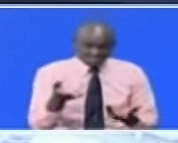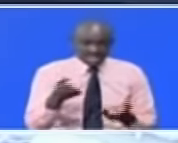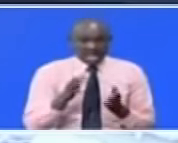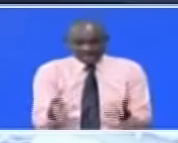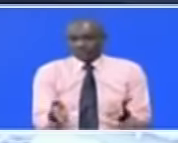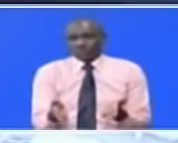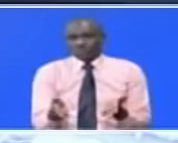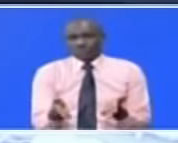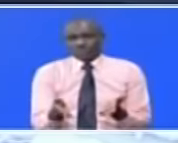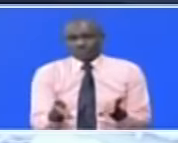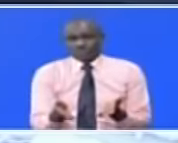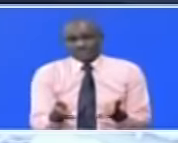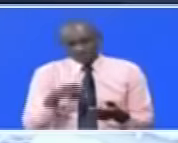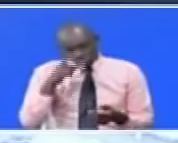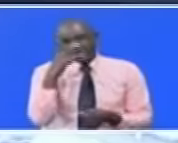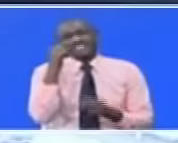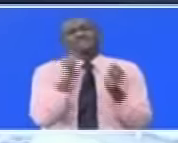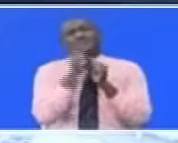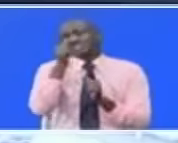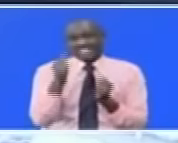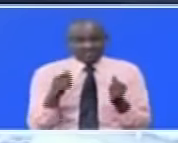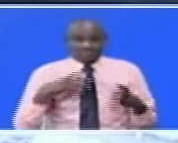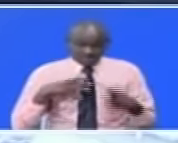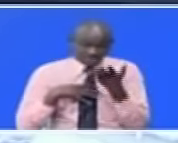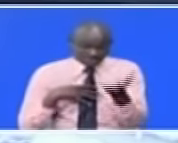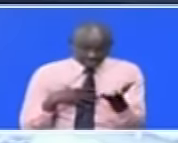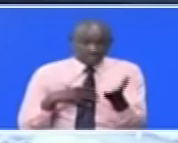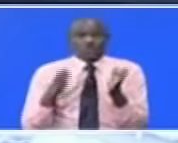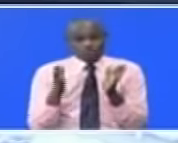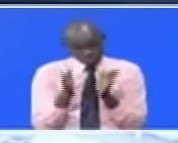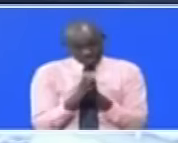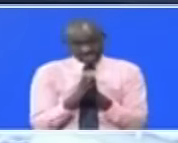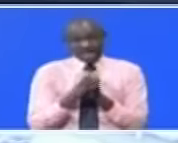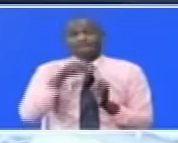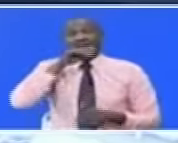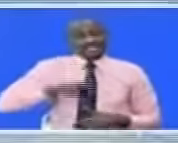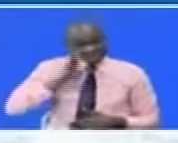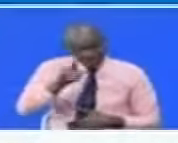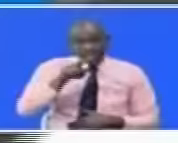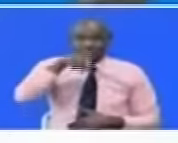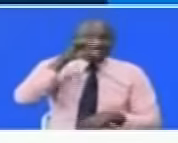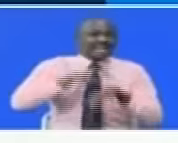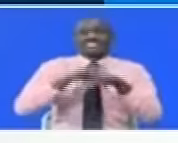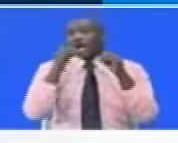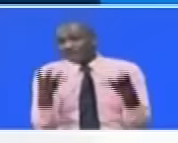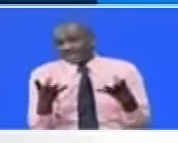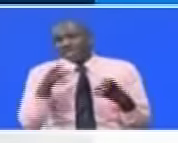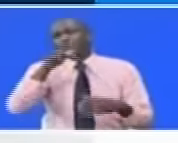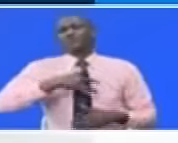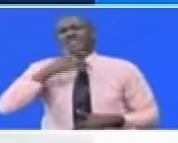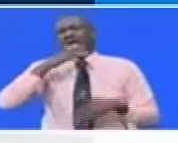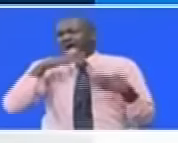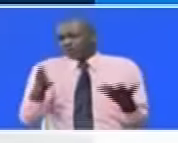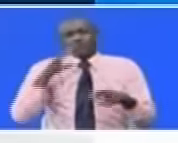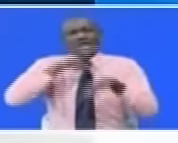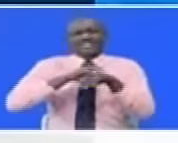today and to the 2015 candidates together with their parents. What score did you get and what do you feel about the